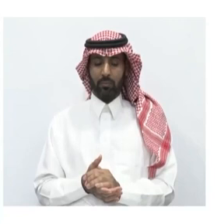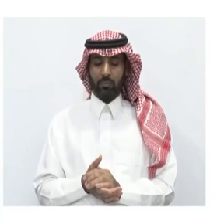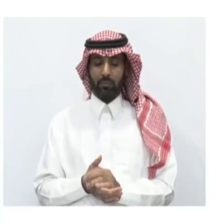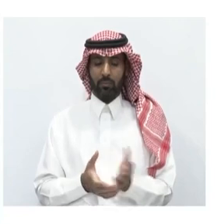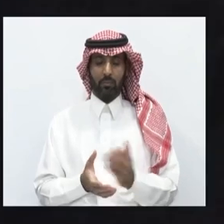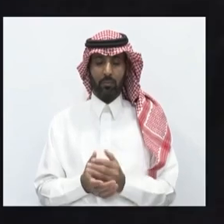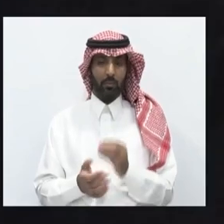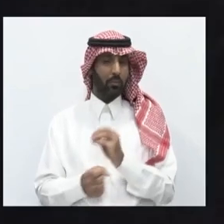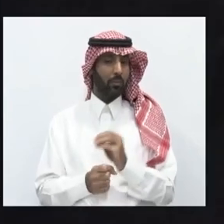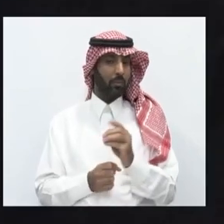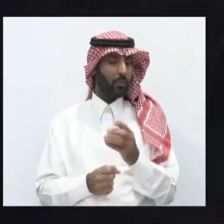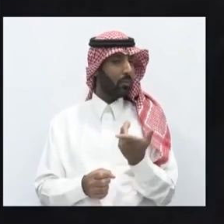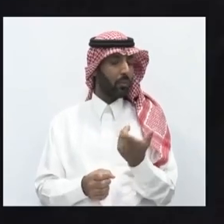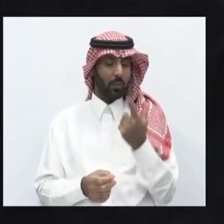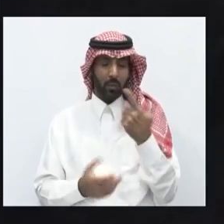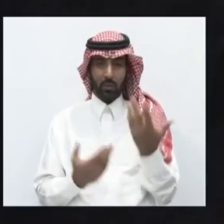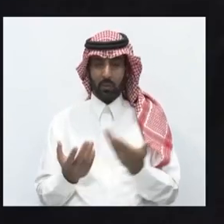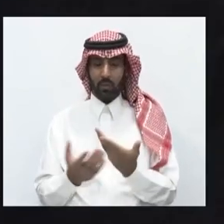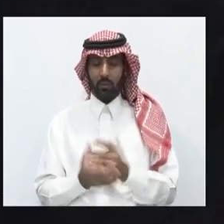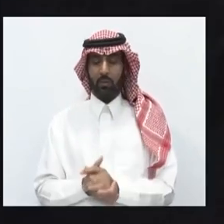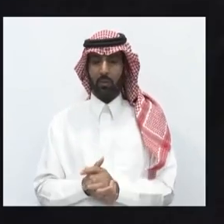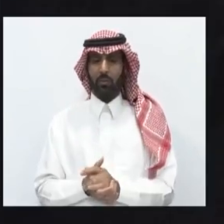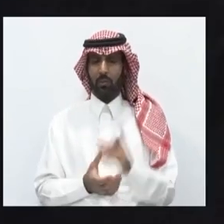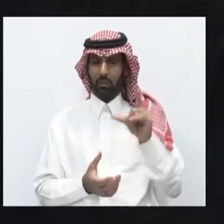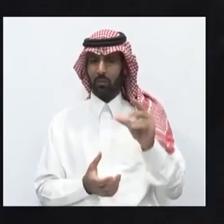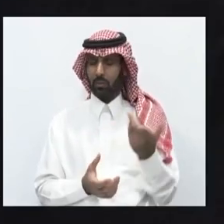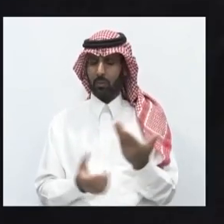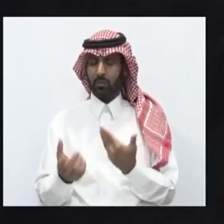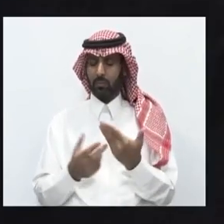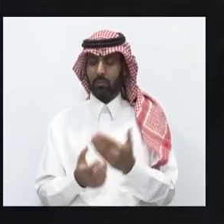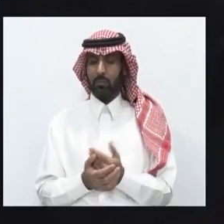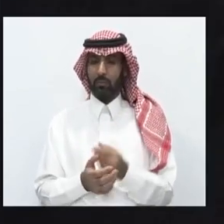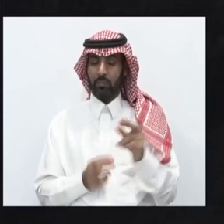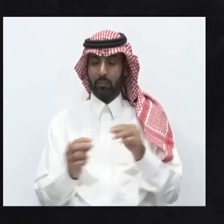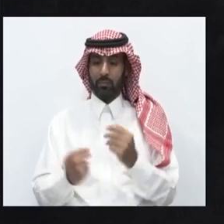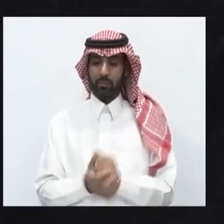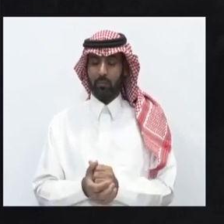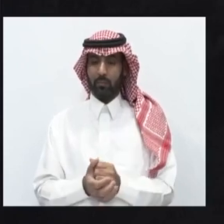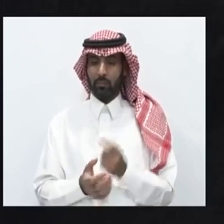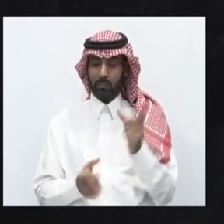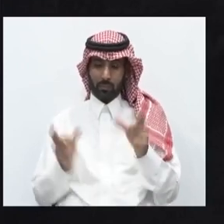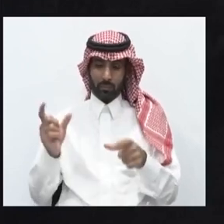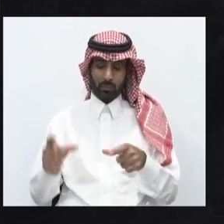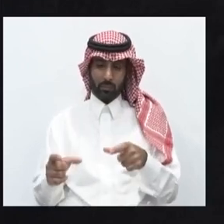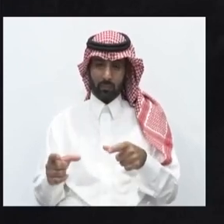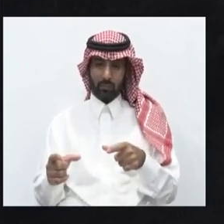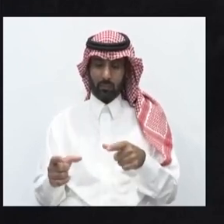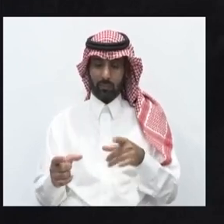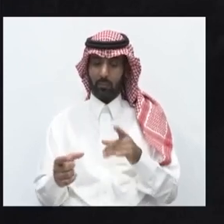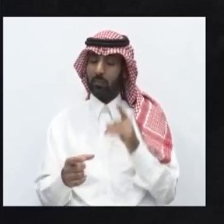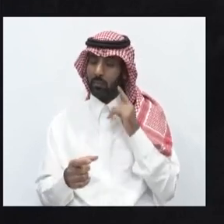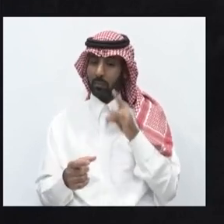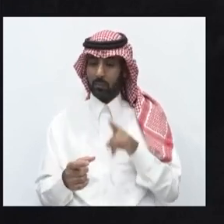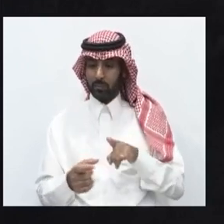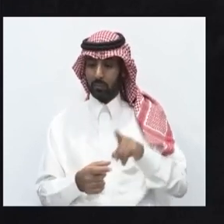So, can you tell what happened here? Can you summarize the story between the passenger and the flight